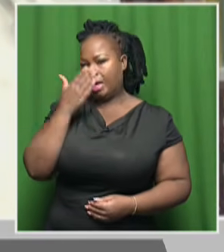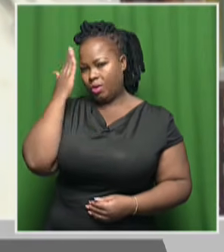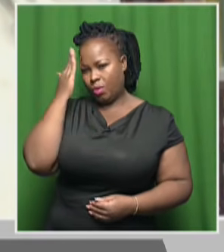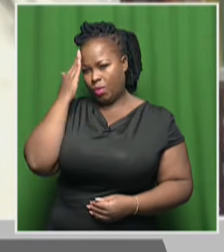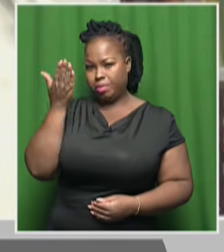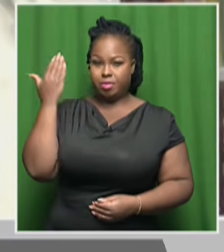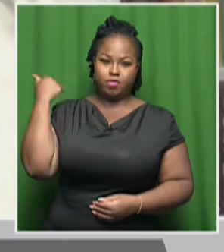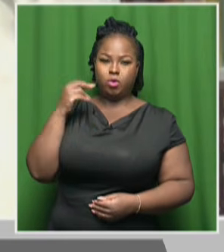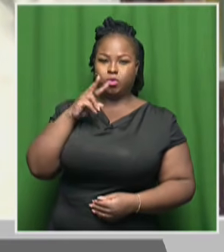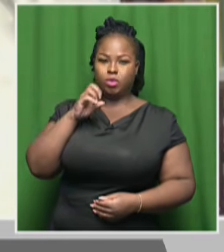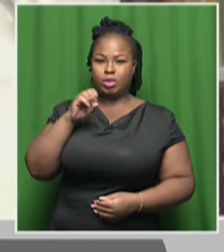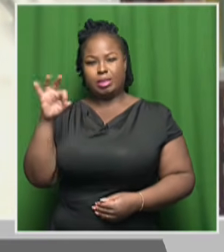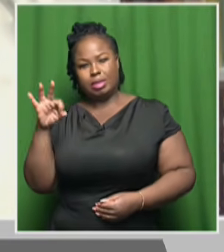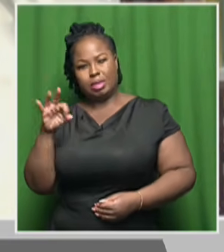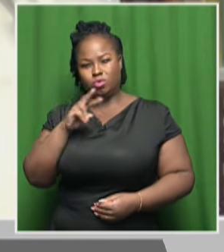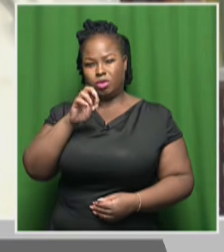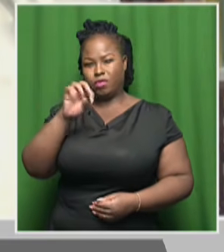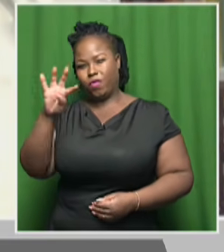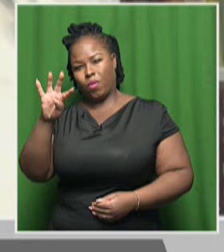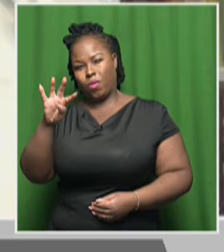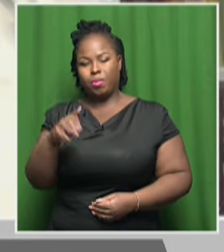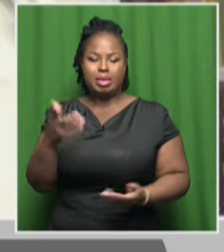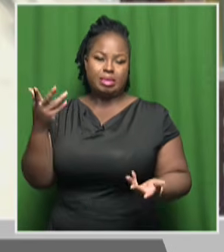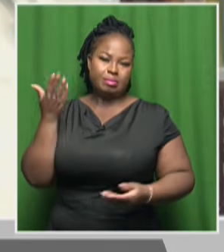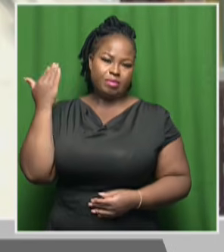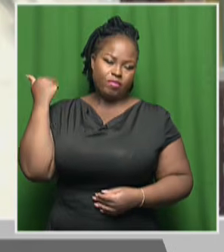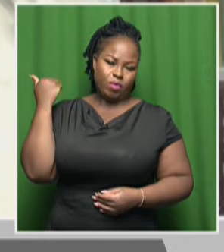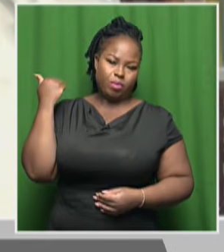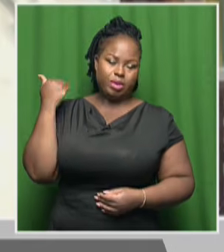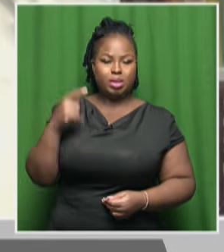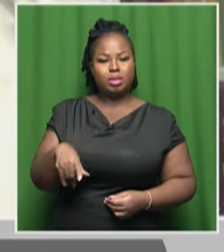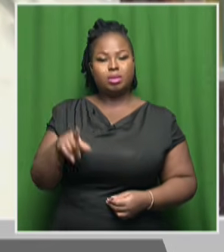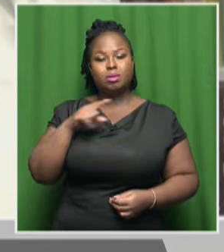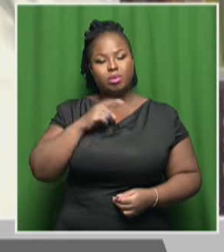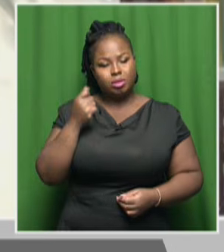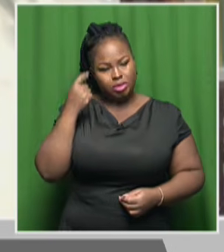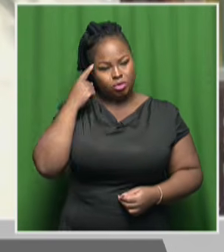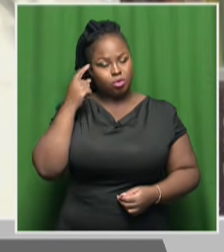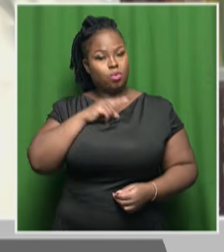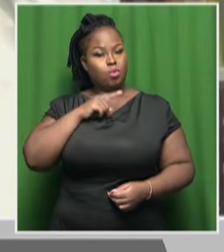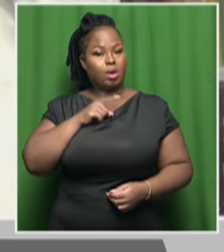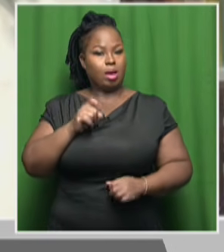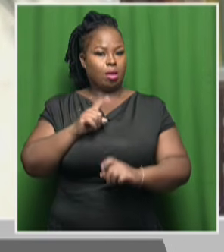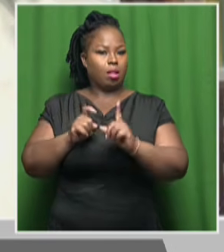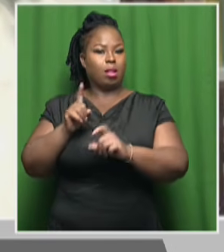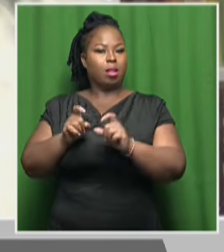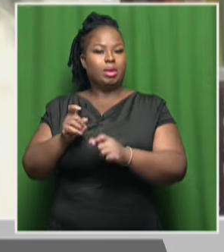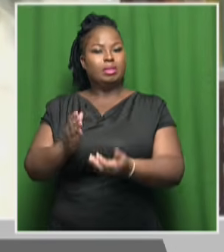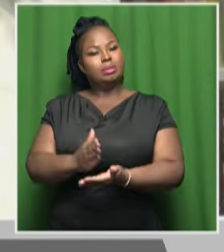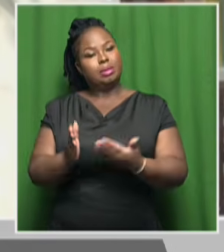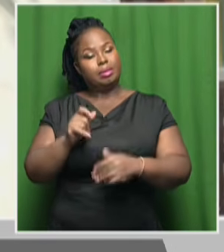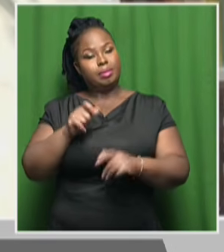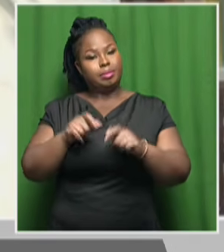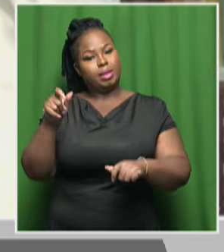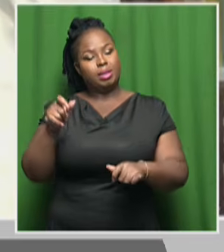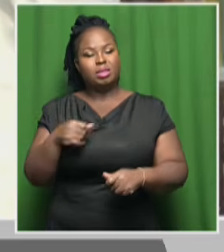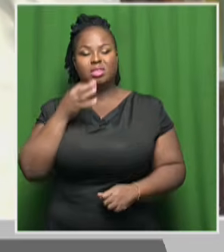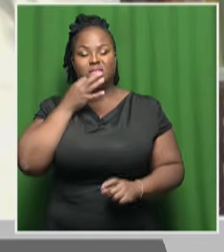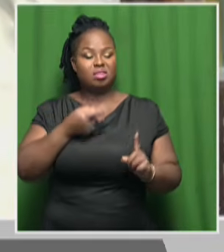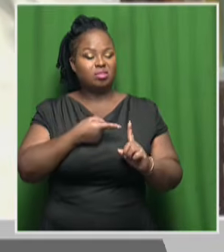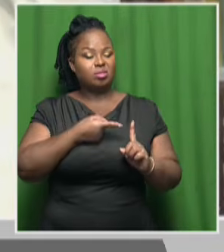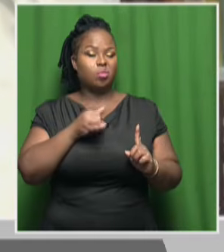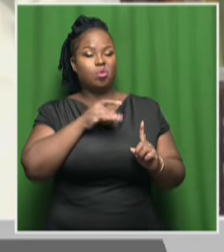in 2003 and 2004. So I hope those are one of the things that needs to be asked, because it goes to these allegations. You hear people saying, Paulo O'Sullivan